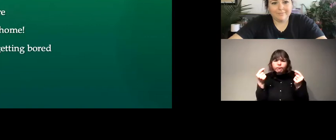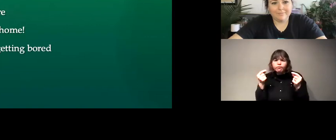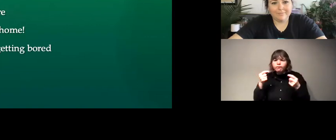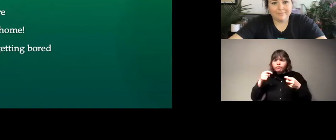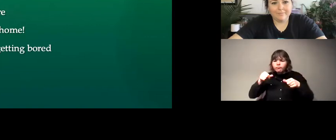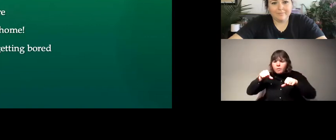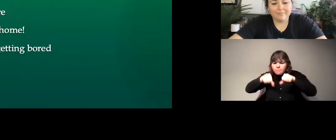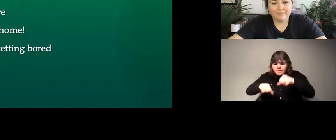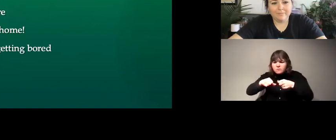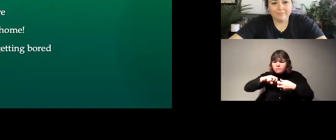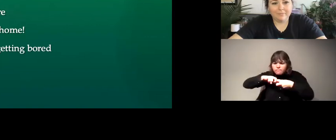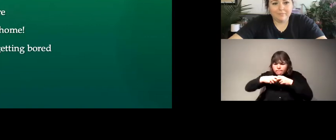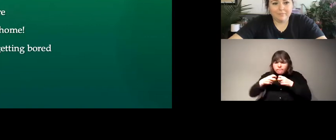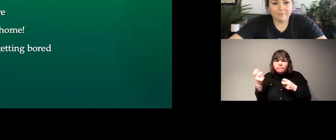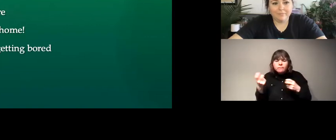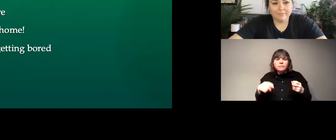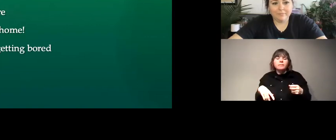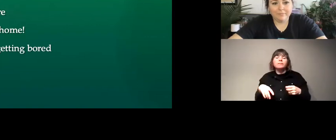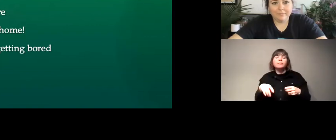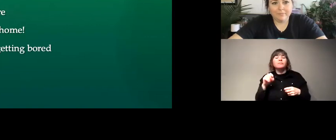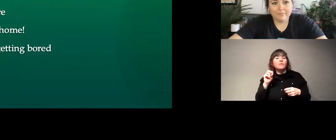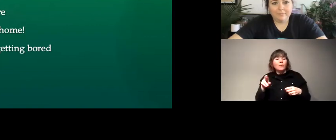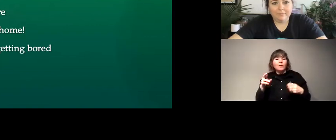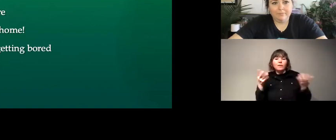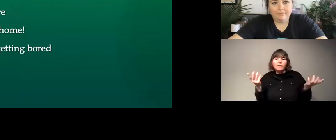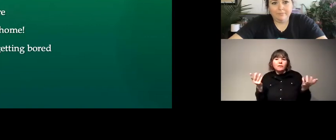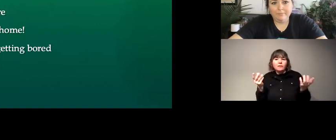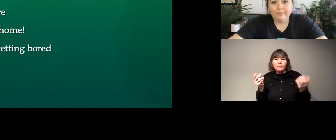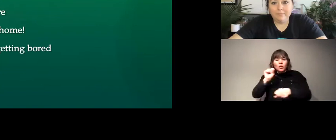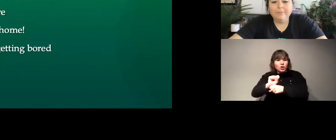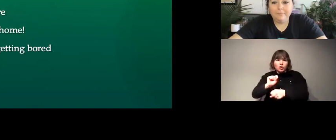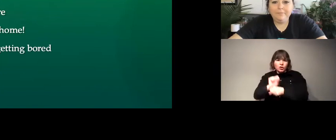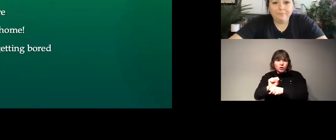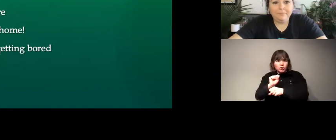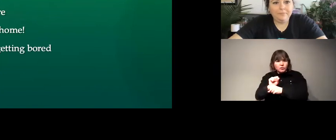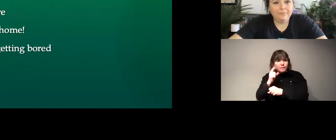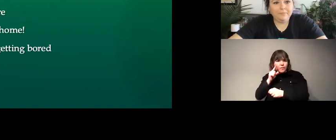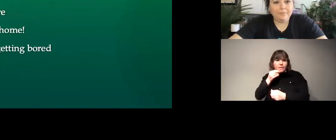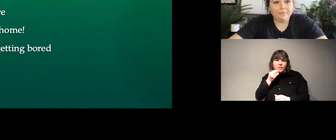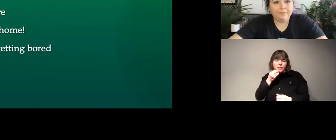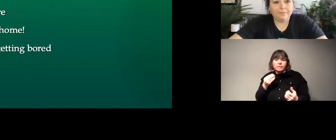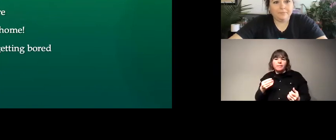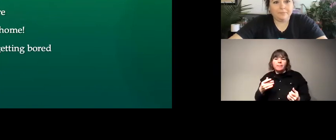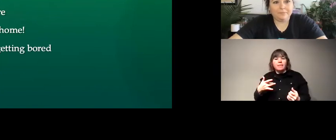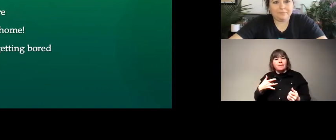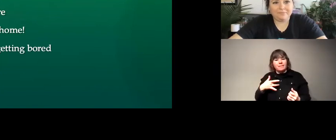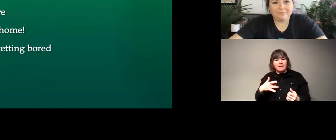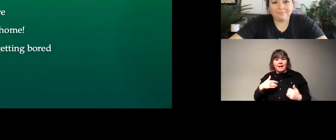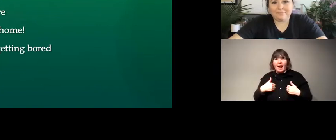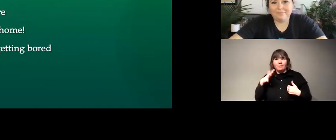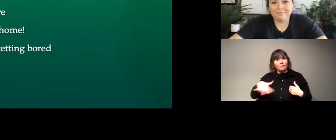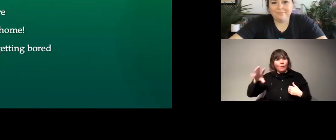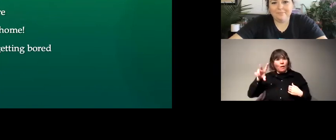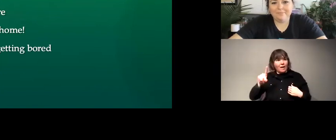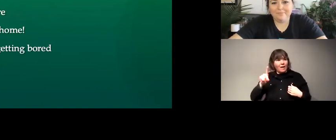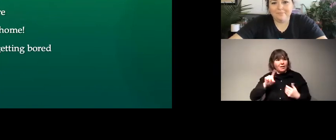to solve, or even it's just to work for their food. Because not a lot of animals just find piles of food laying around for them